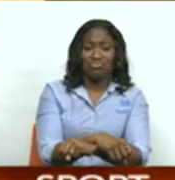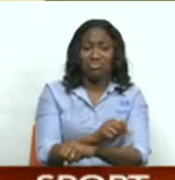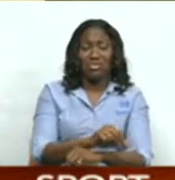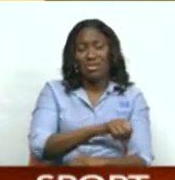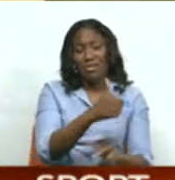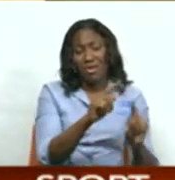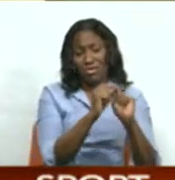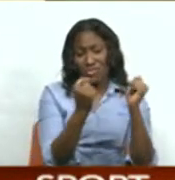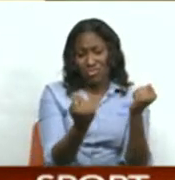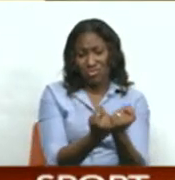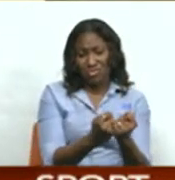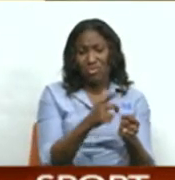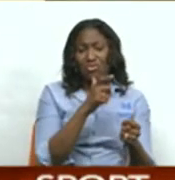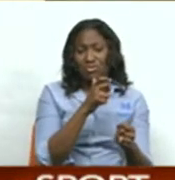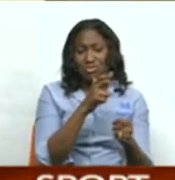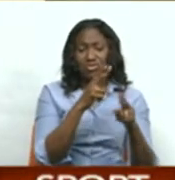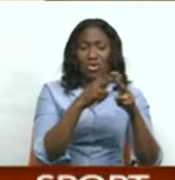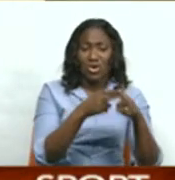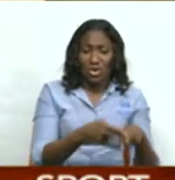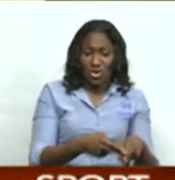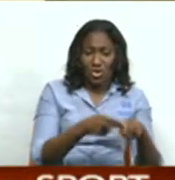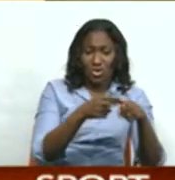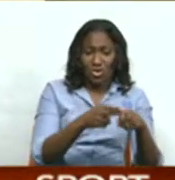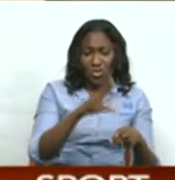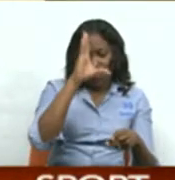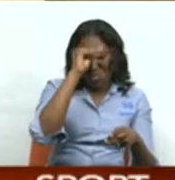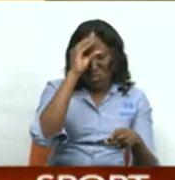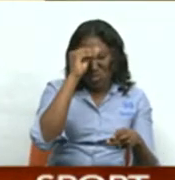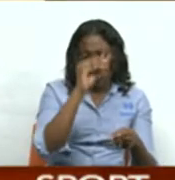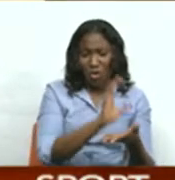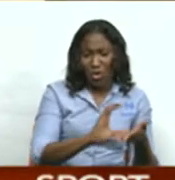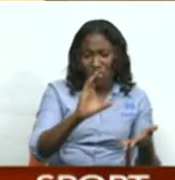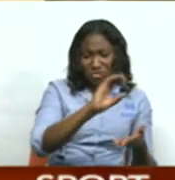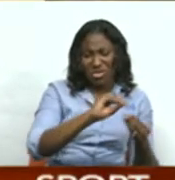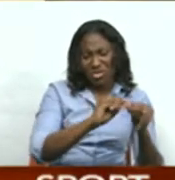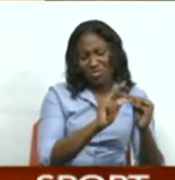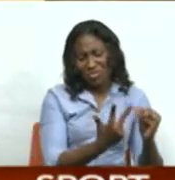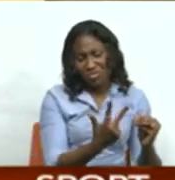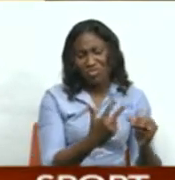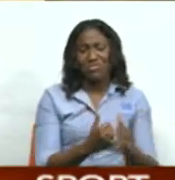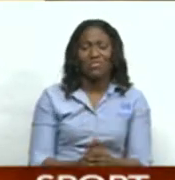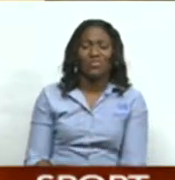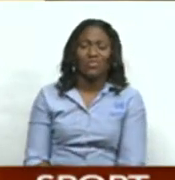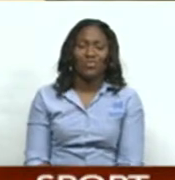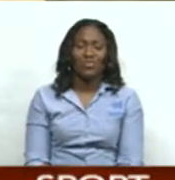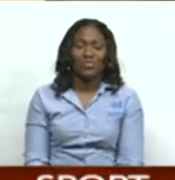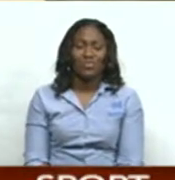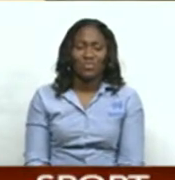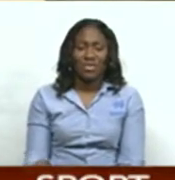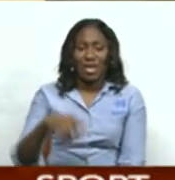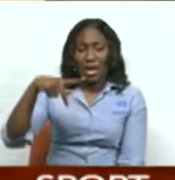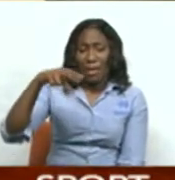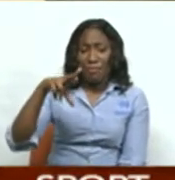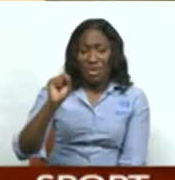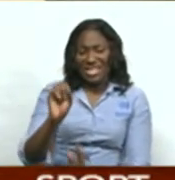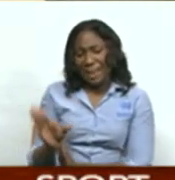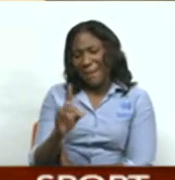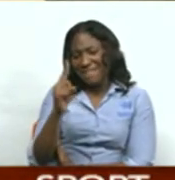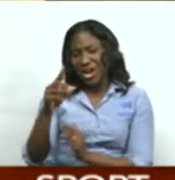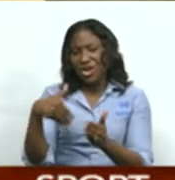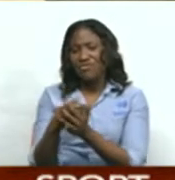140-run win over second-placed Vishnu Boys, who are now third after the loss. Prez batted first and